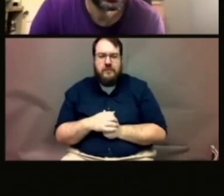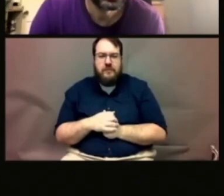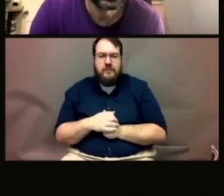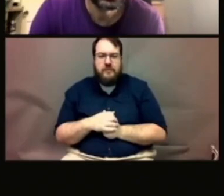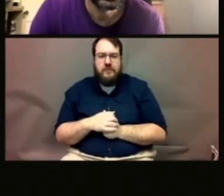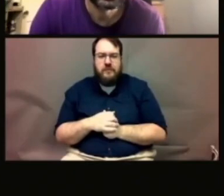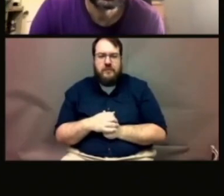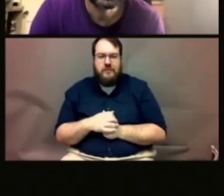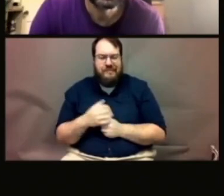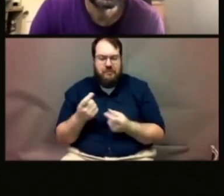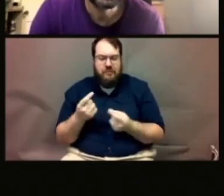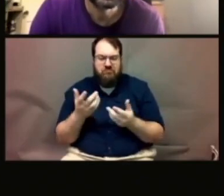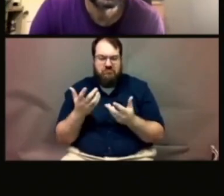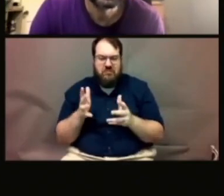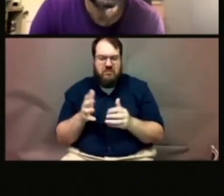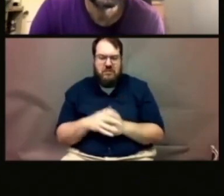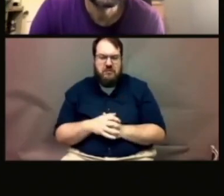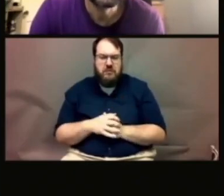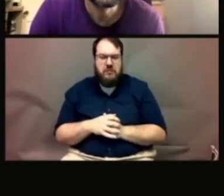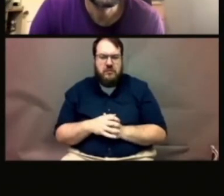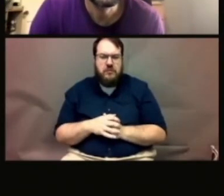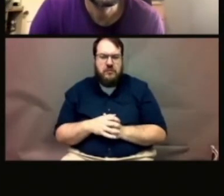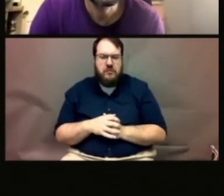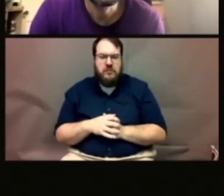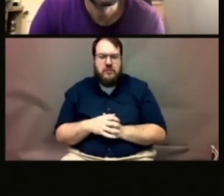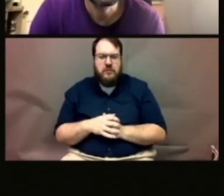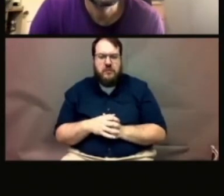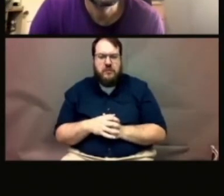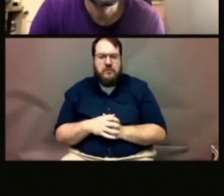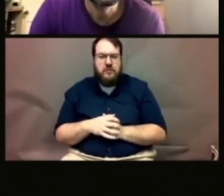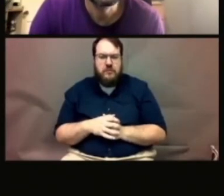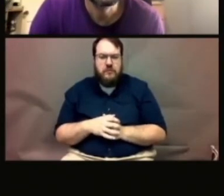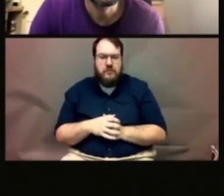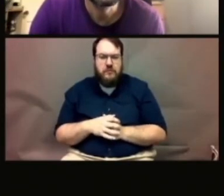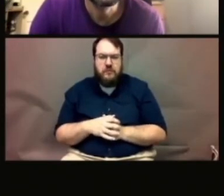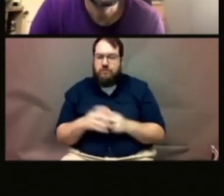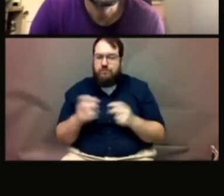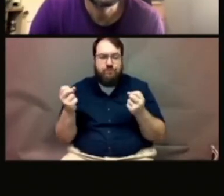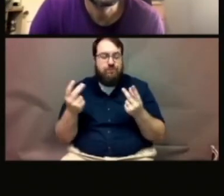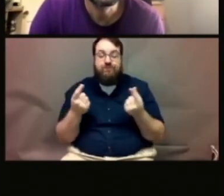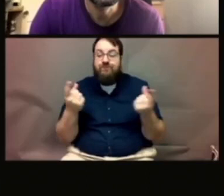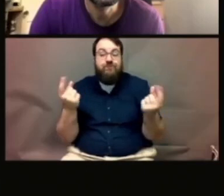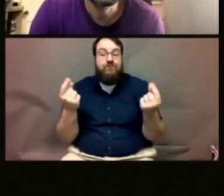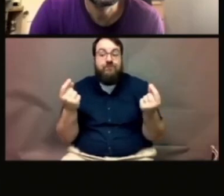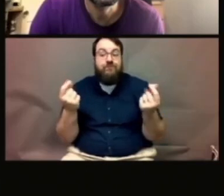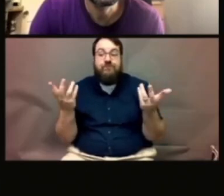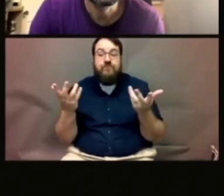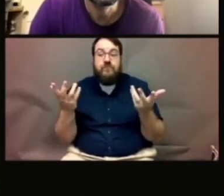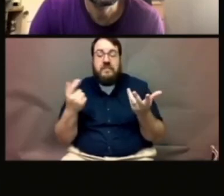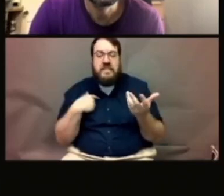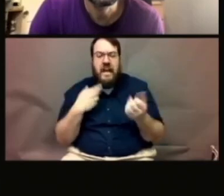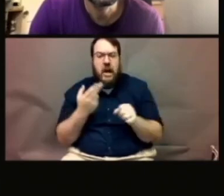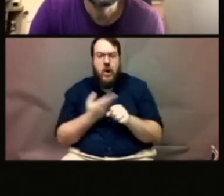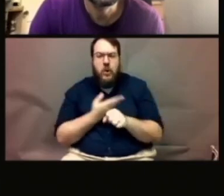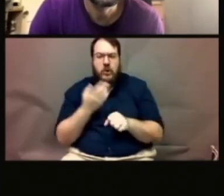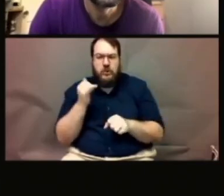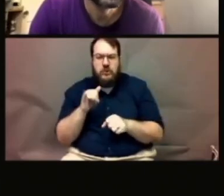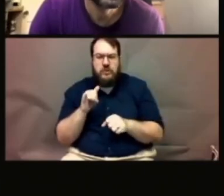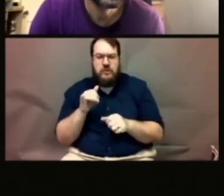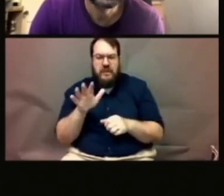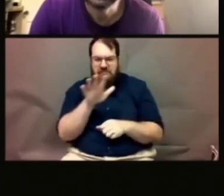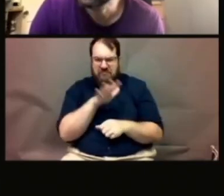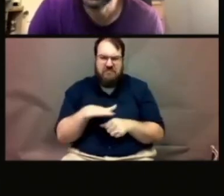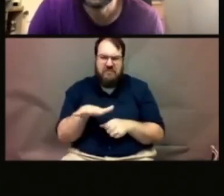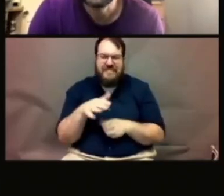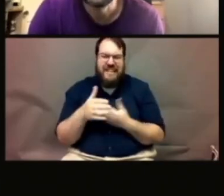Let's just do that. Okay. So what I did is I did use the space. I actually did it. The